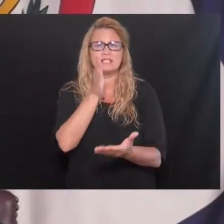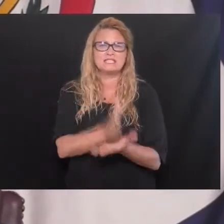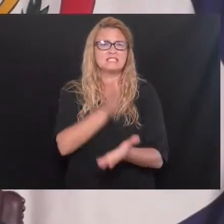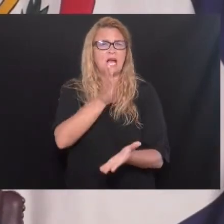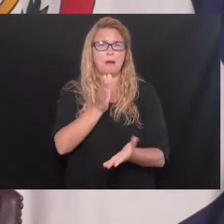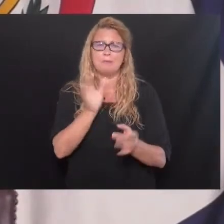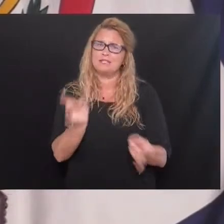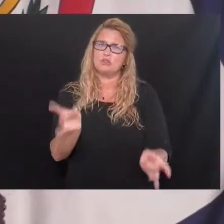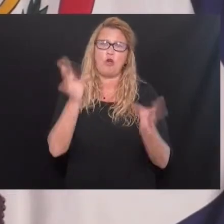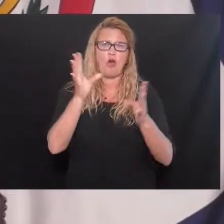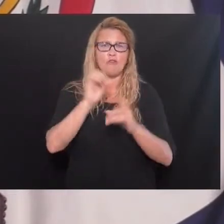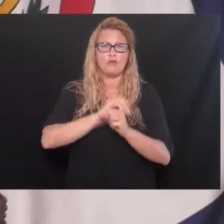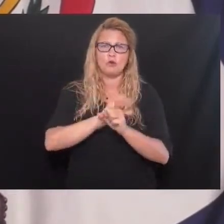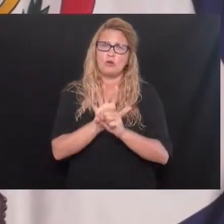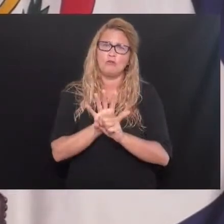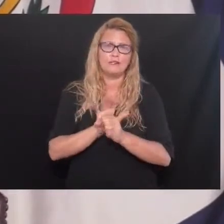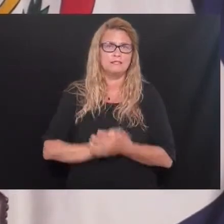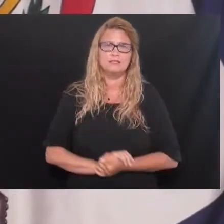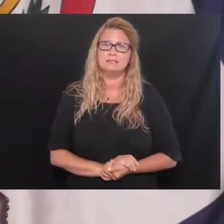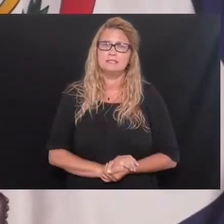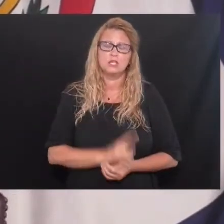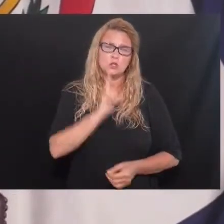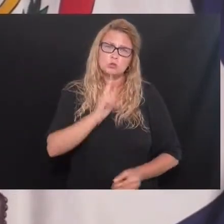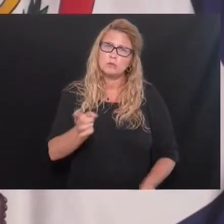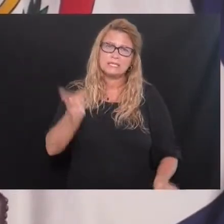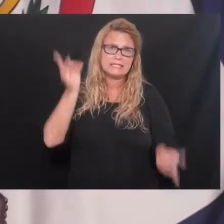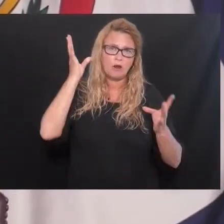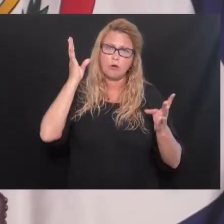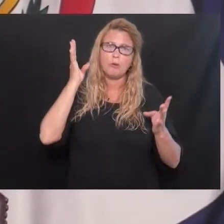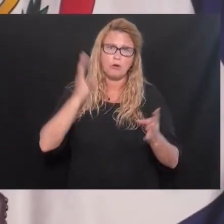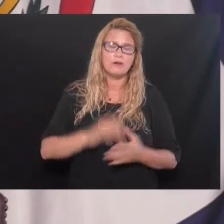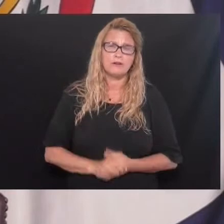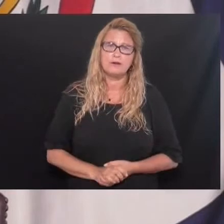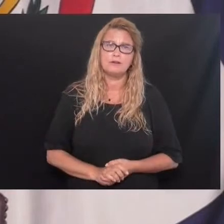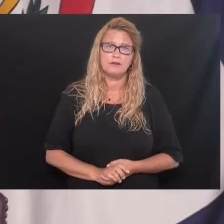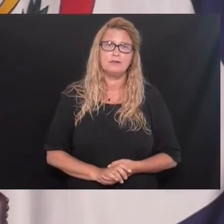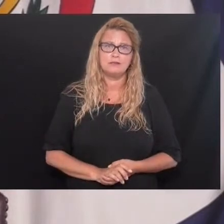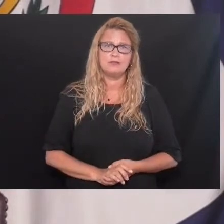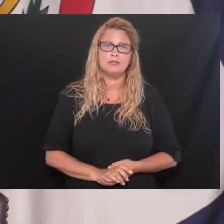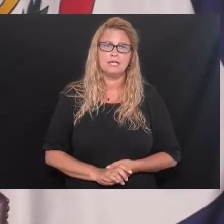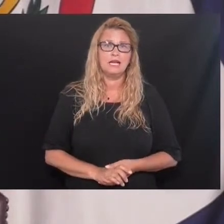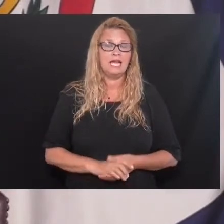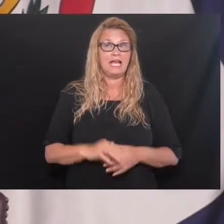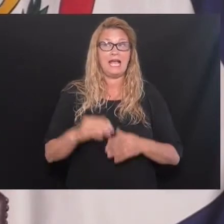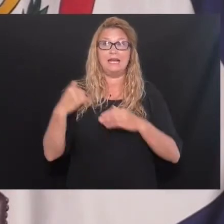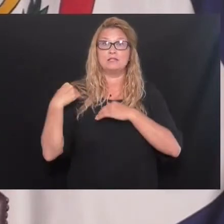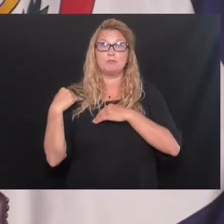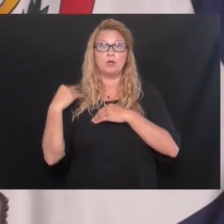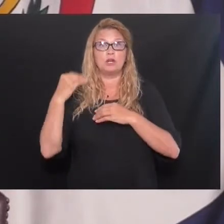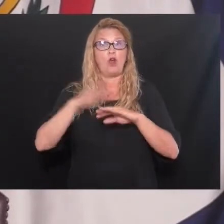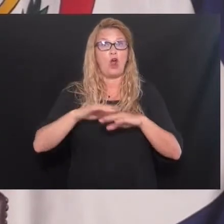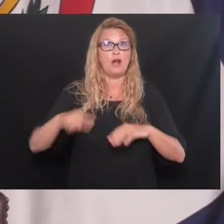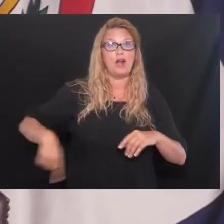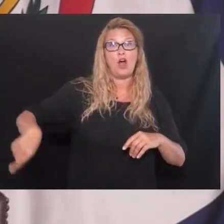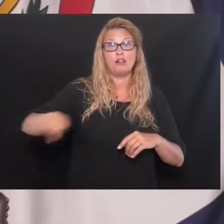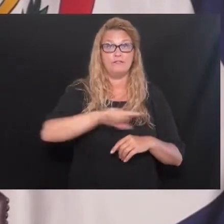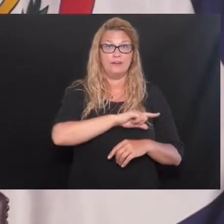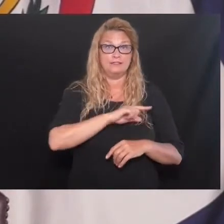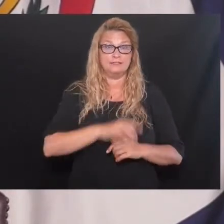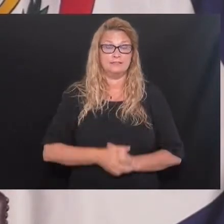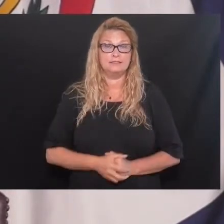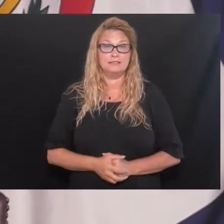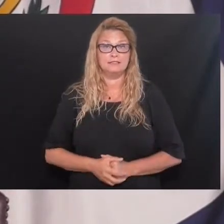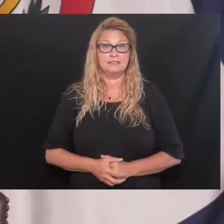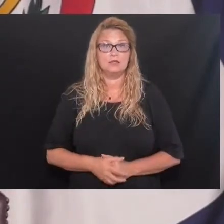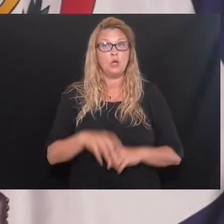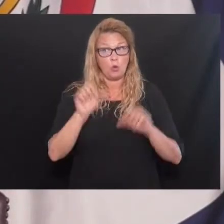stuff. It's terrible. It's absolutely terrible. And it weighs on every last one of us beyond belief.